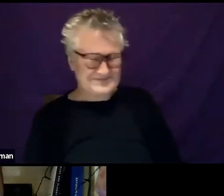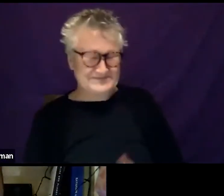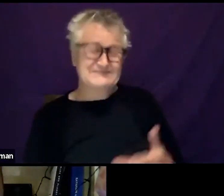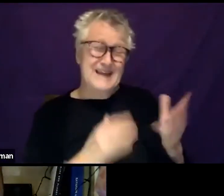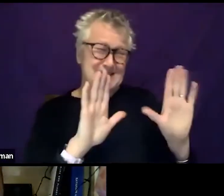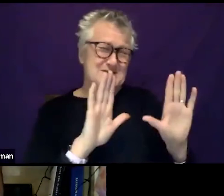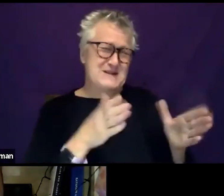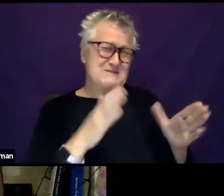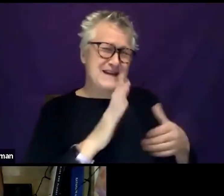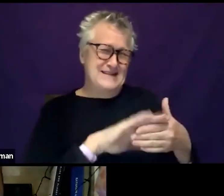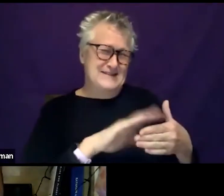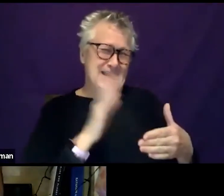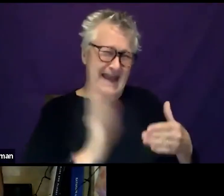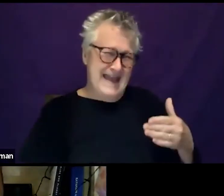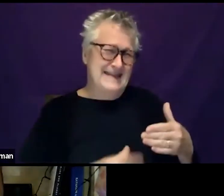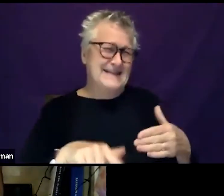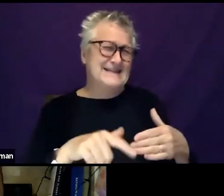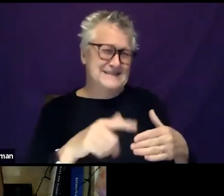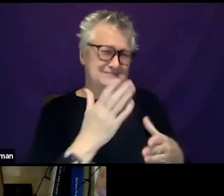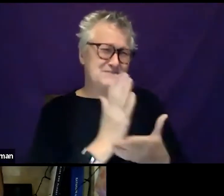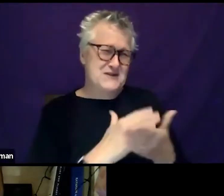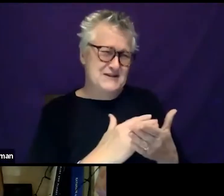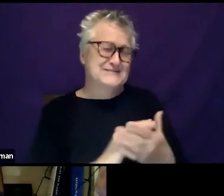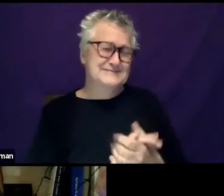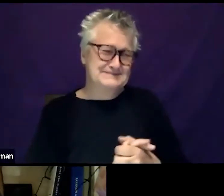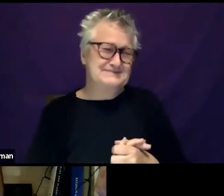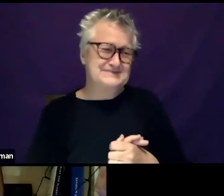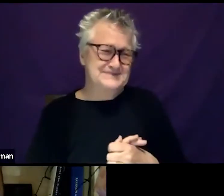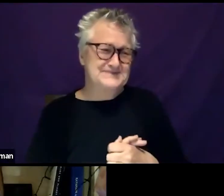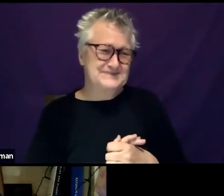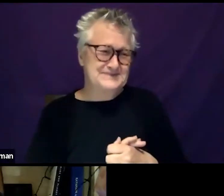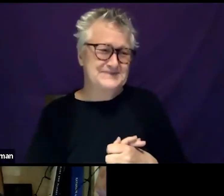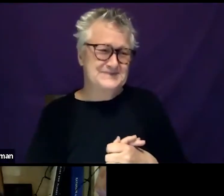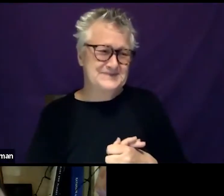end this segment. And